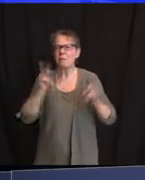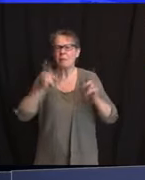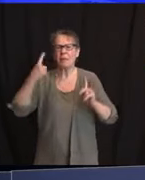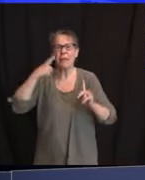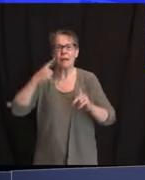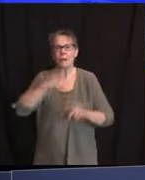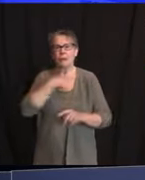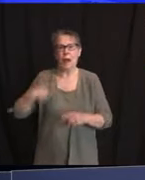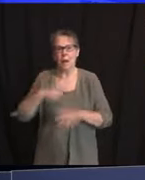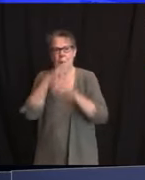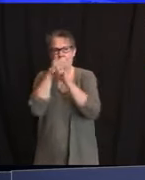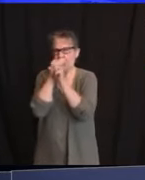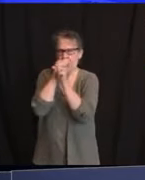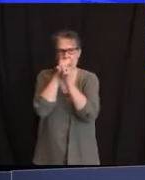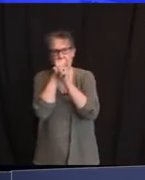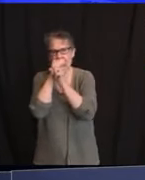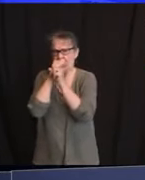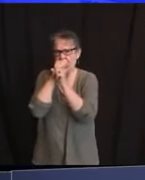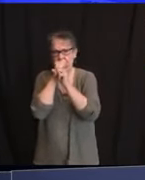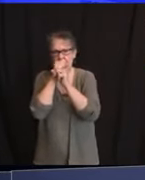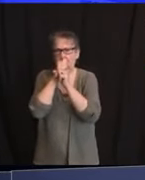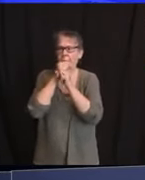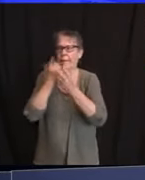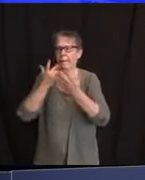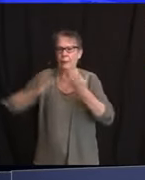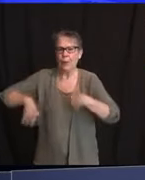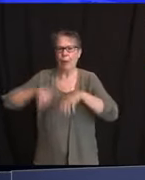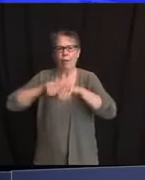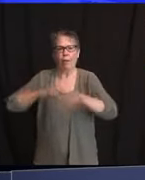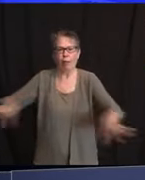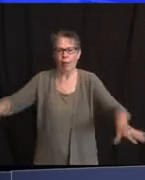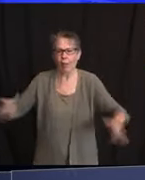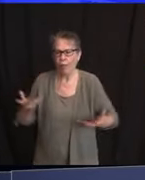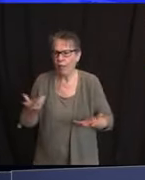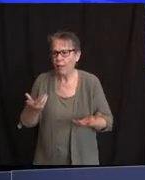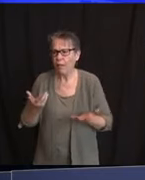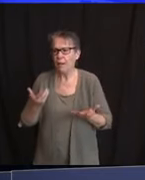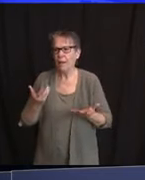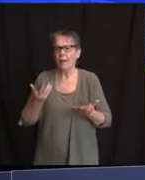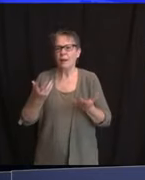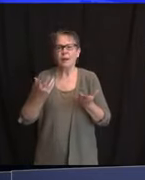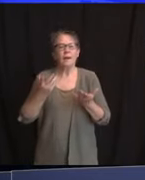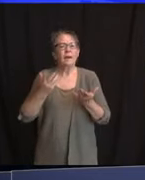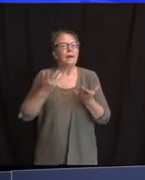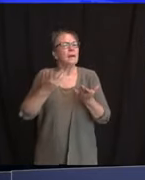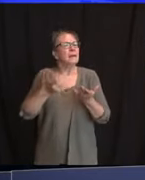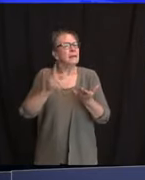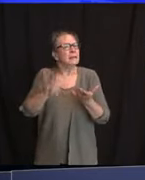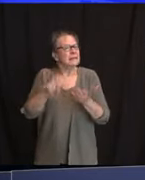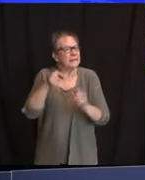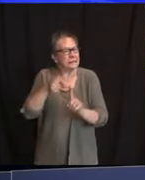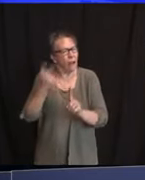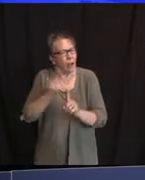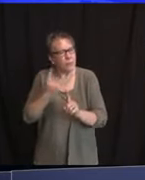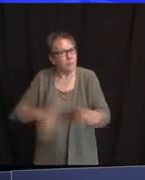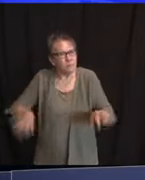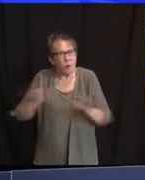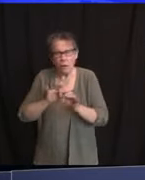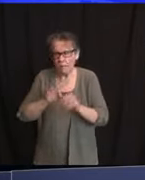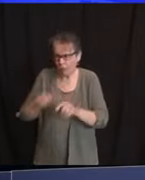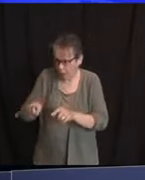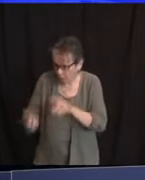is facing that reality to quickly sound the alarms and to fully and openly and transparently give